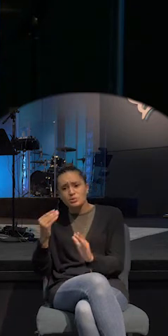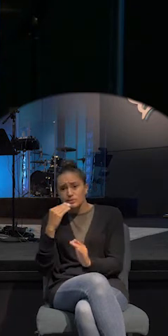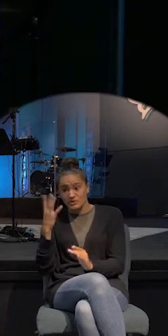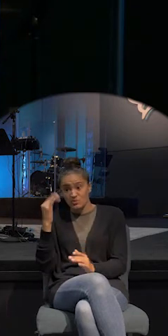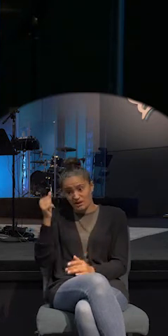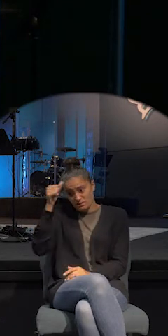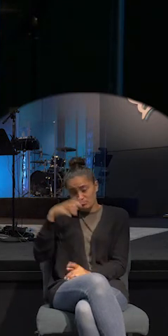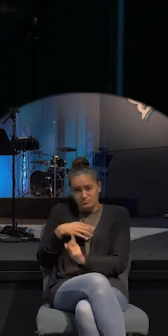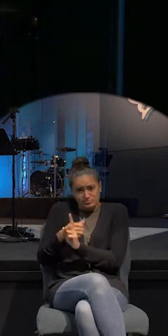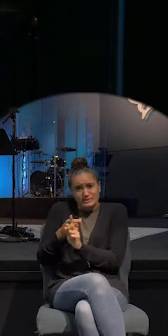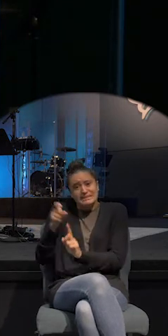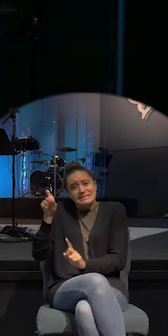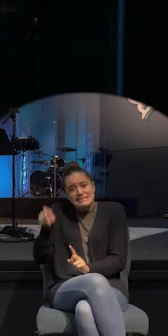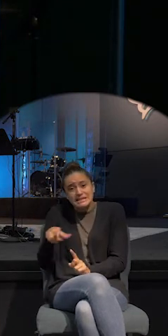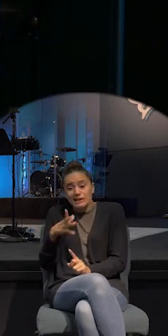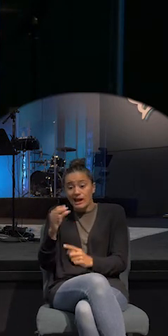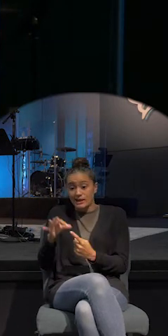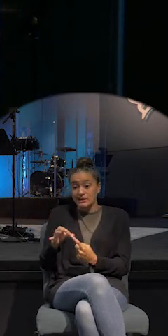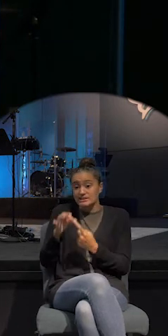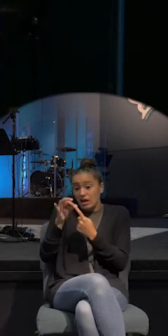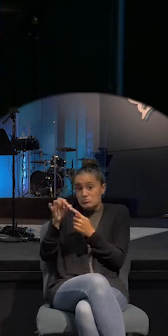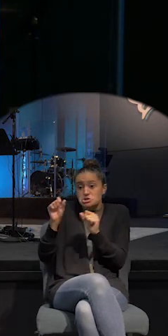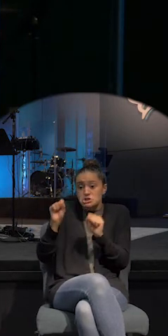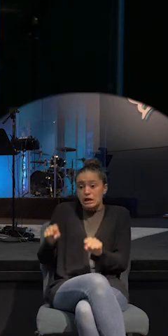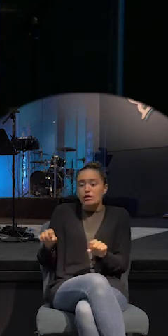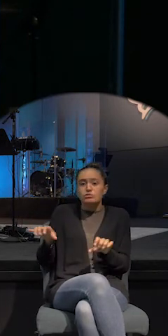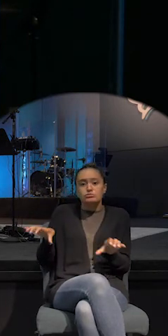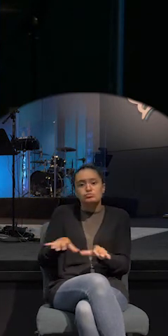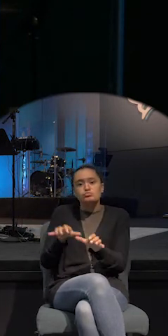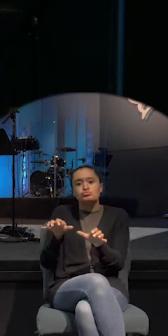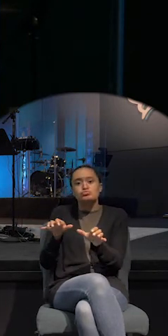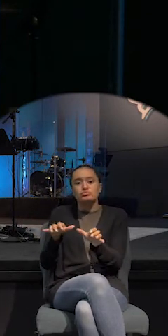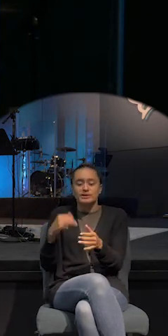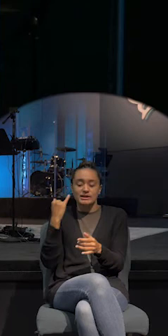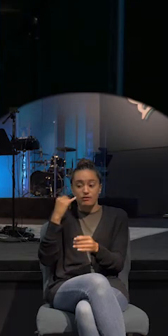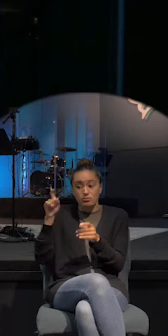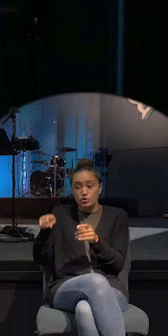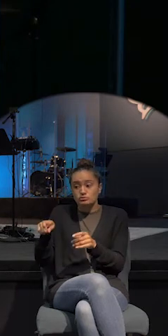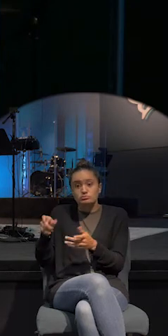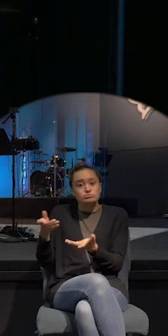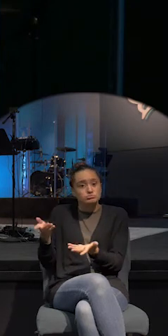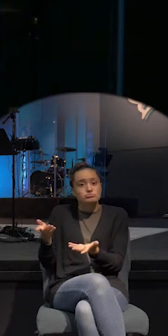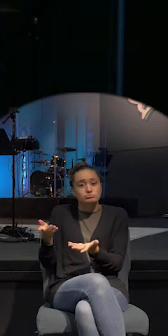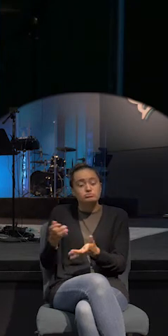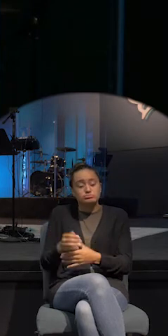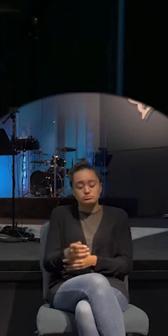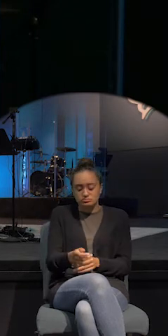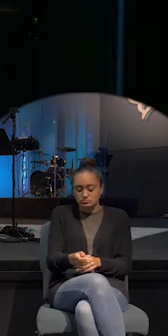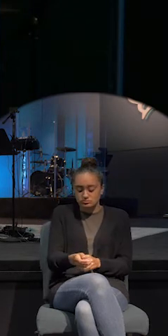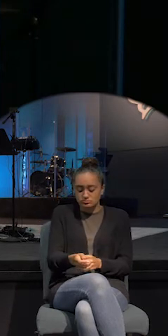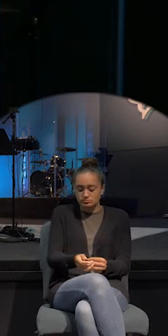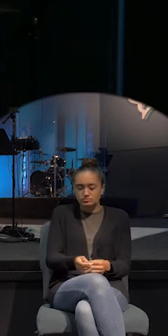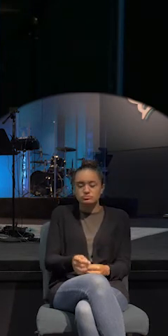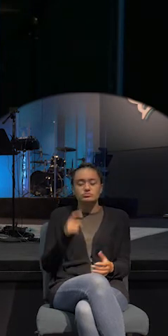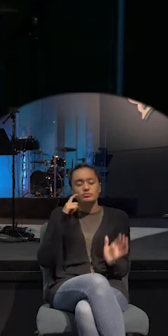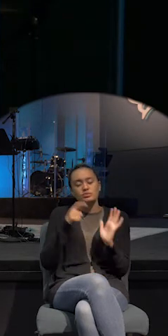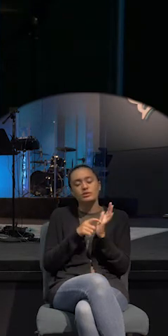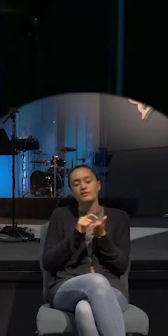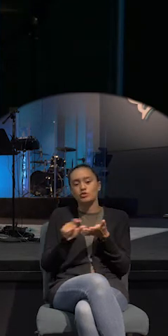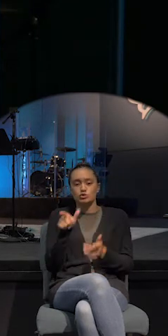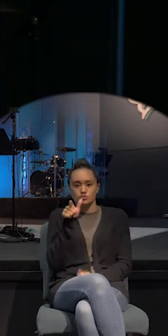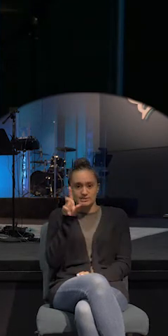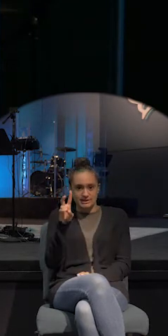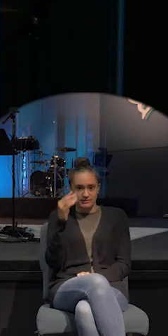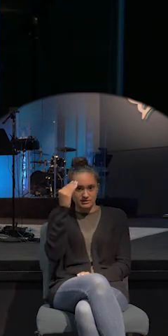and exceptions can be made when somebody is in need. Notice in verse 27, he said to